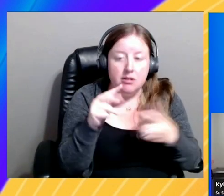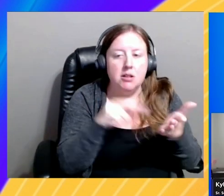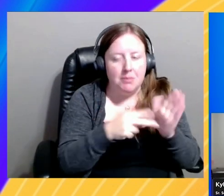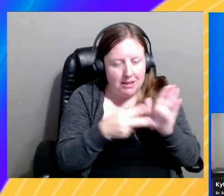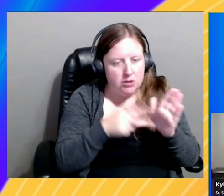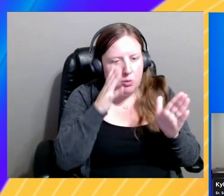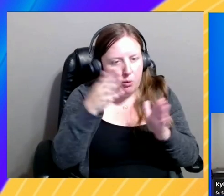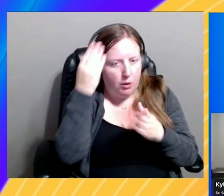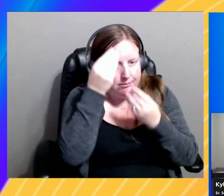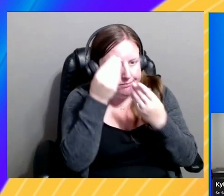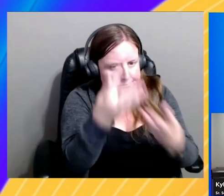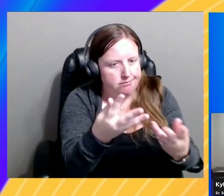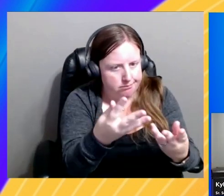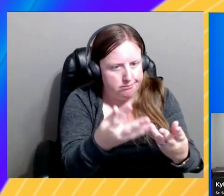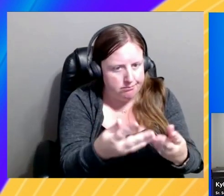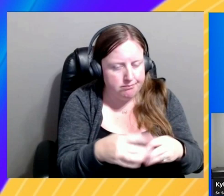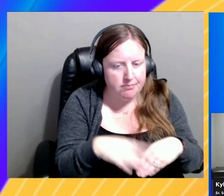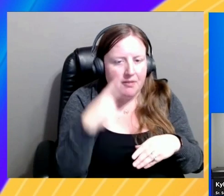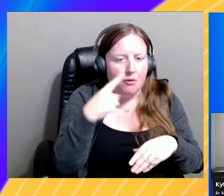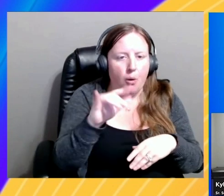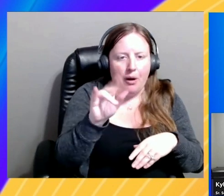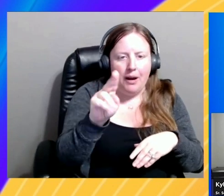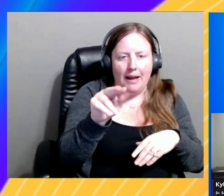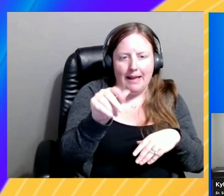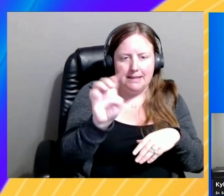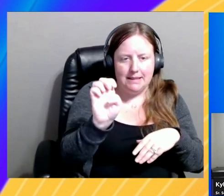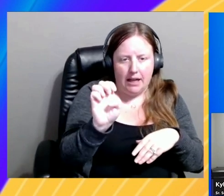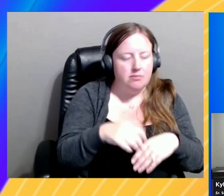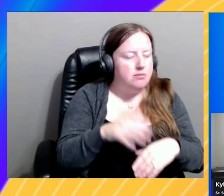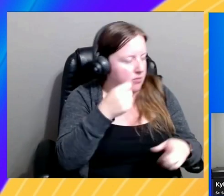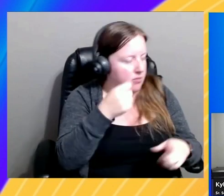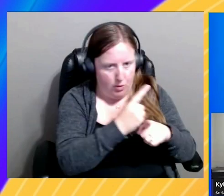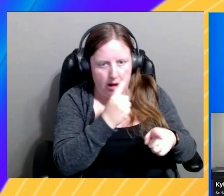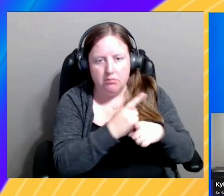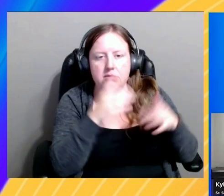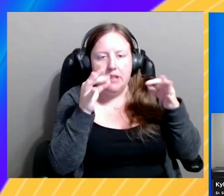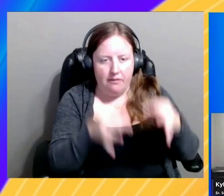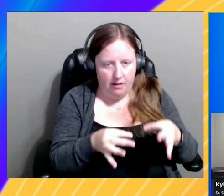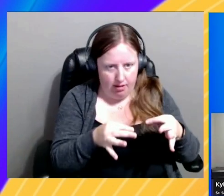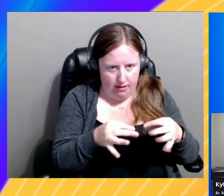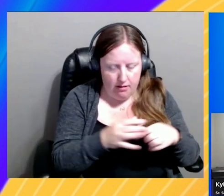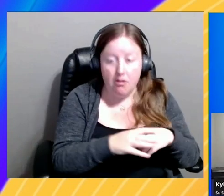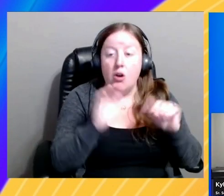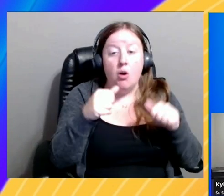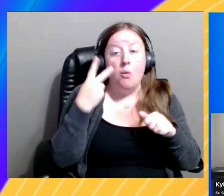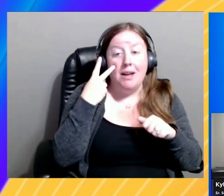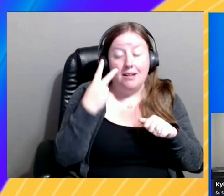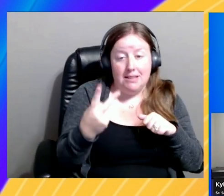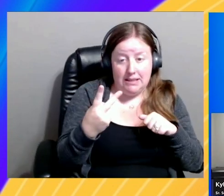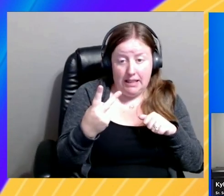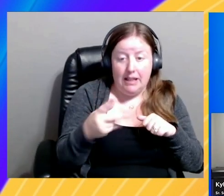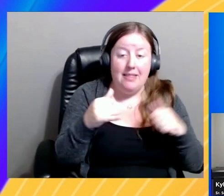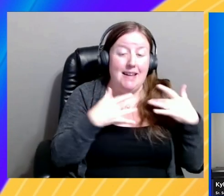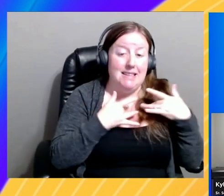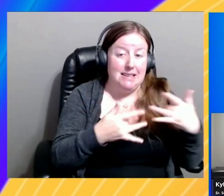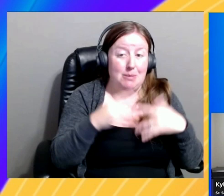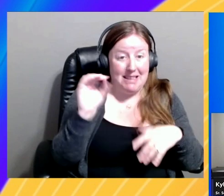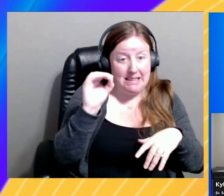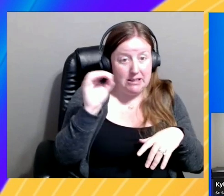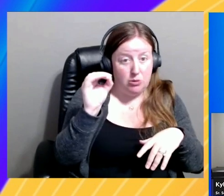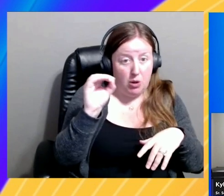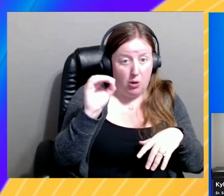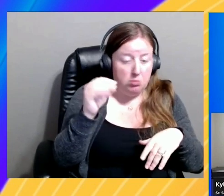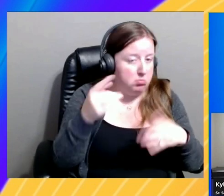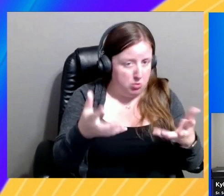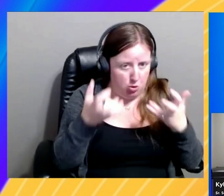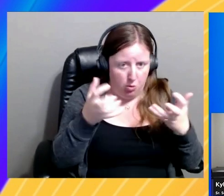Yeah. cause and insight. Yeah, yeah, definitely. So, I mean, we can see that this is usually at 0, which is what you want, right? You